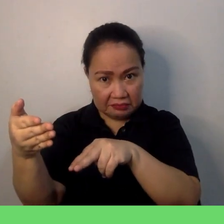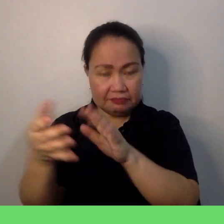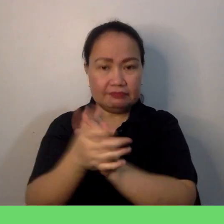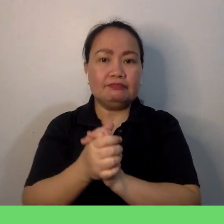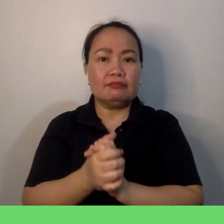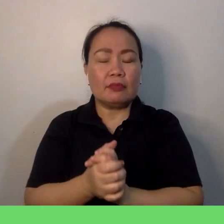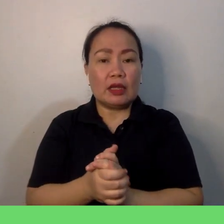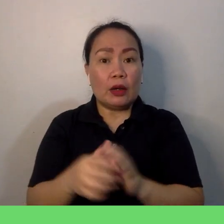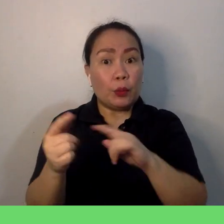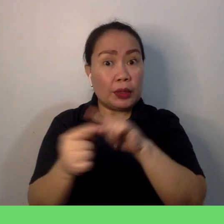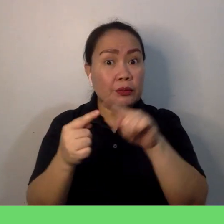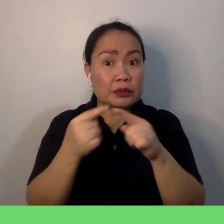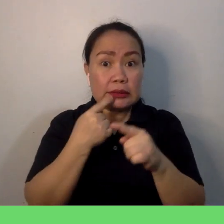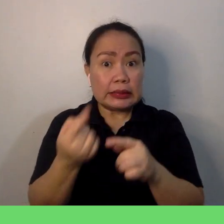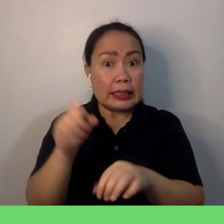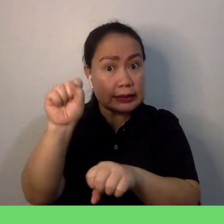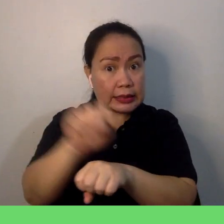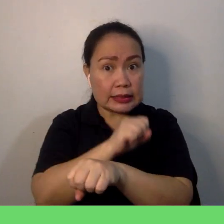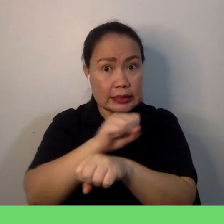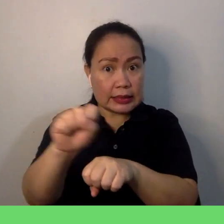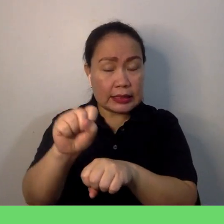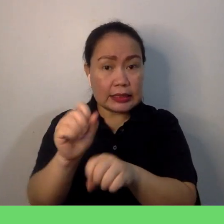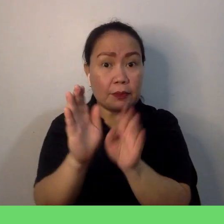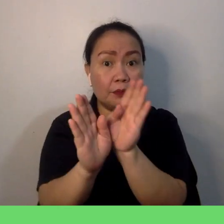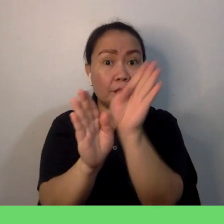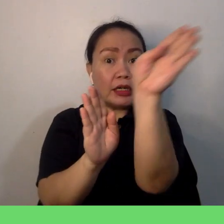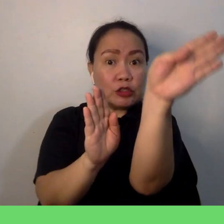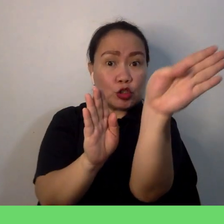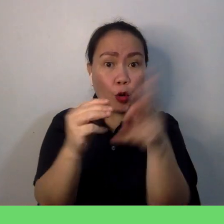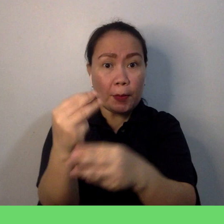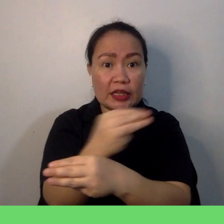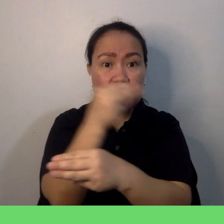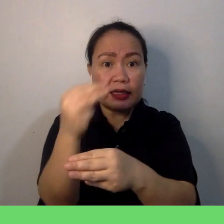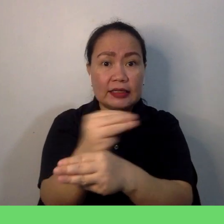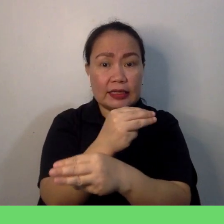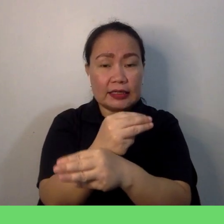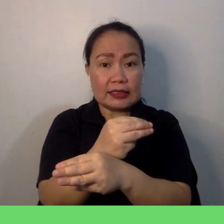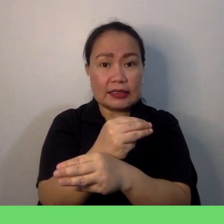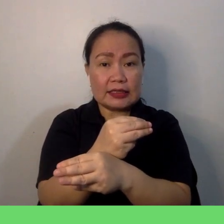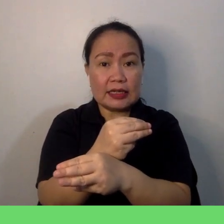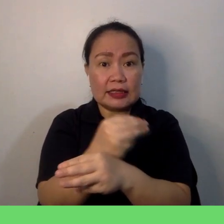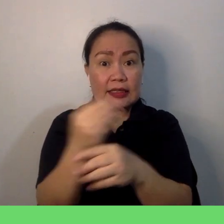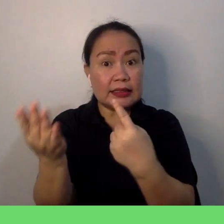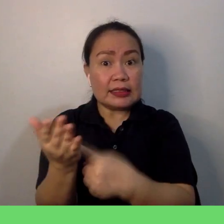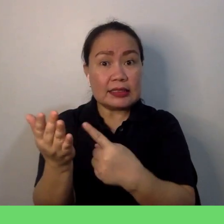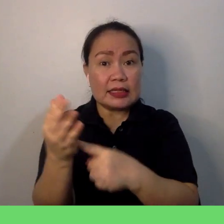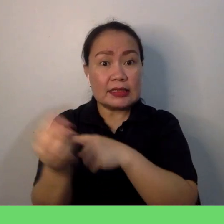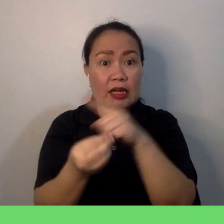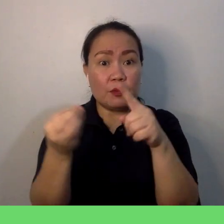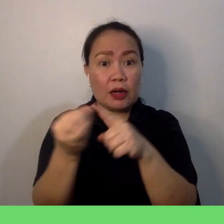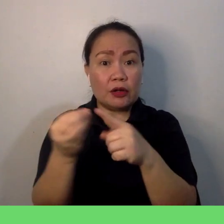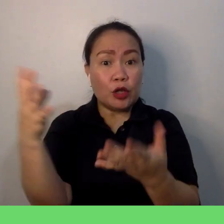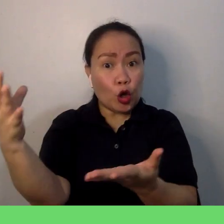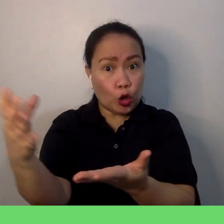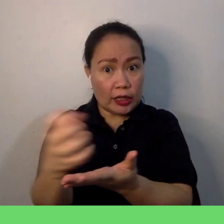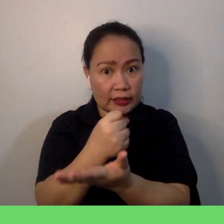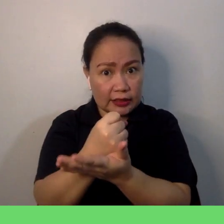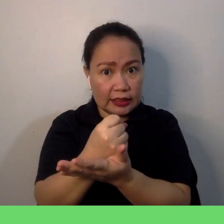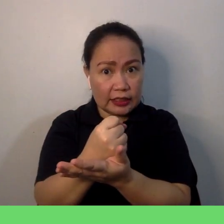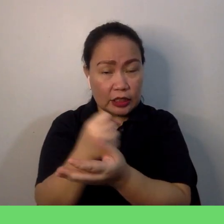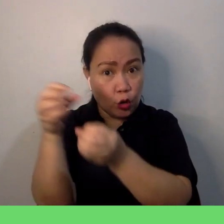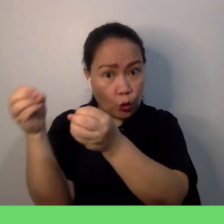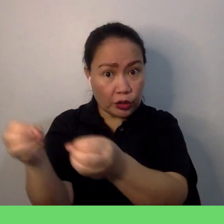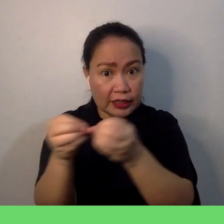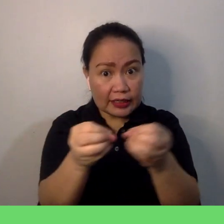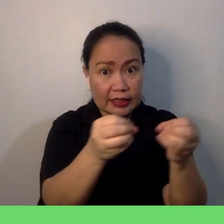say statistics, it is a branch of mathematics that deals with collecting,